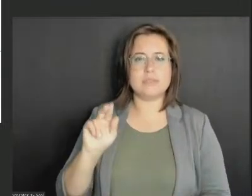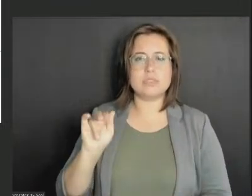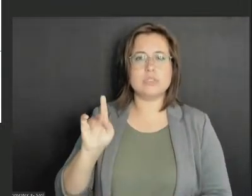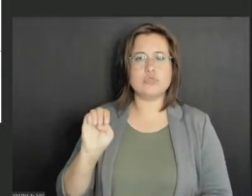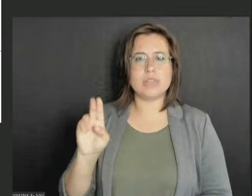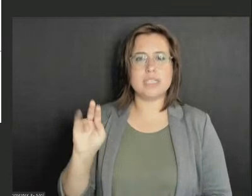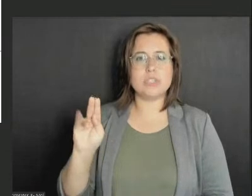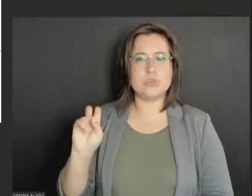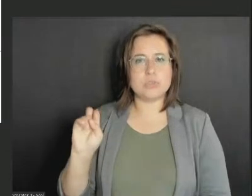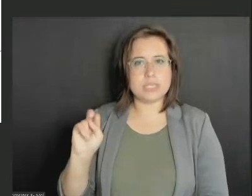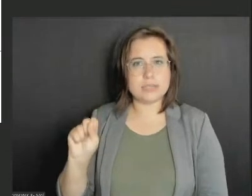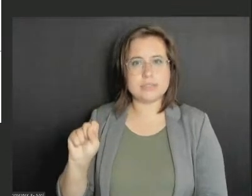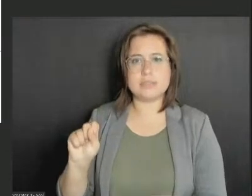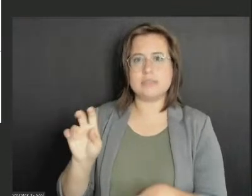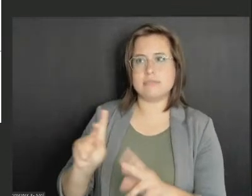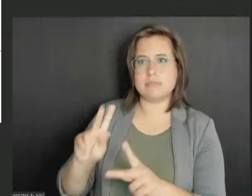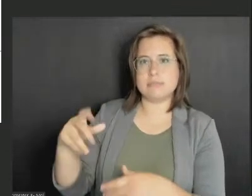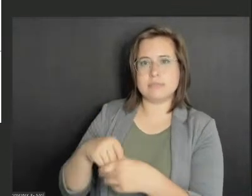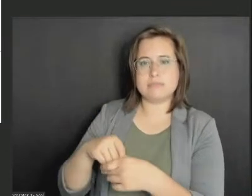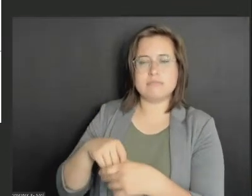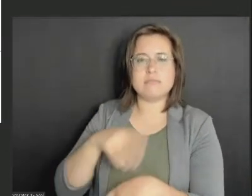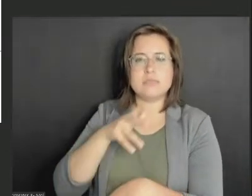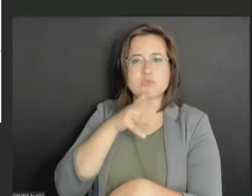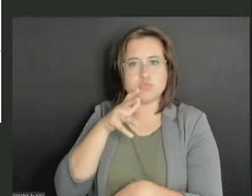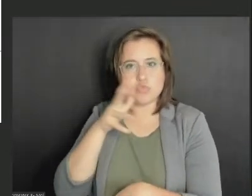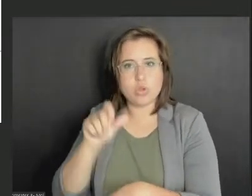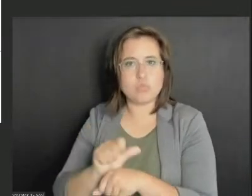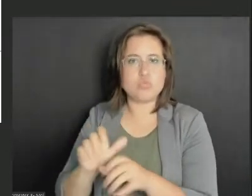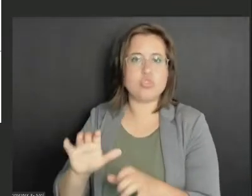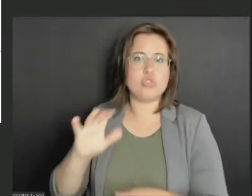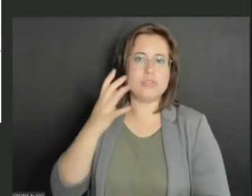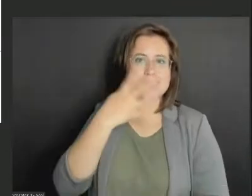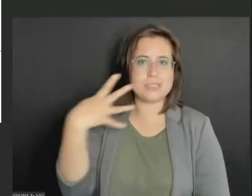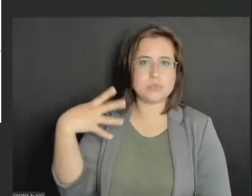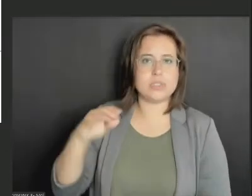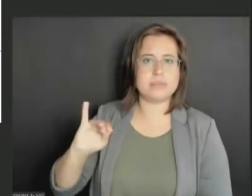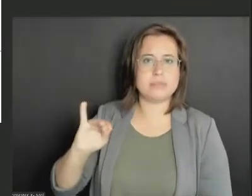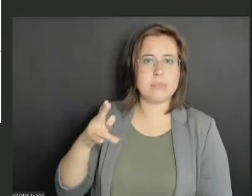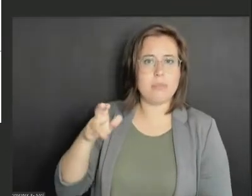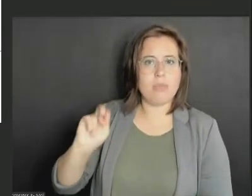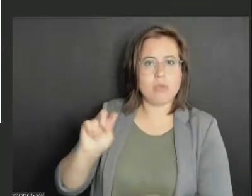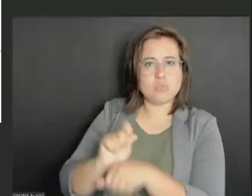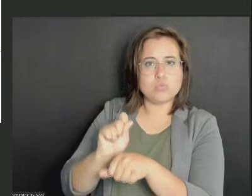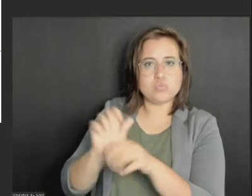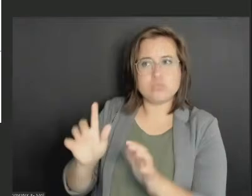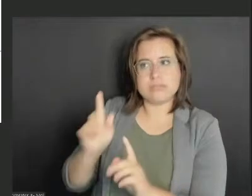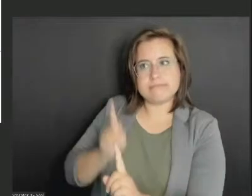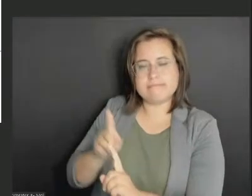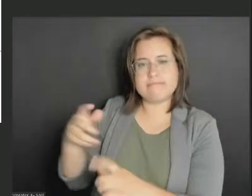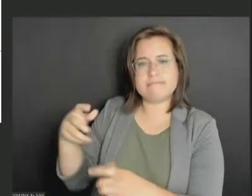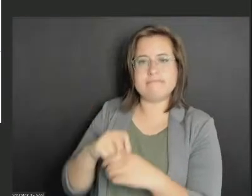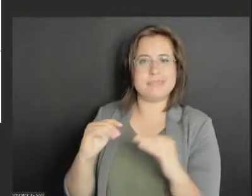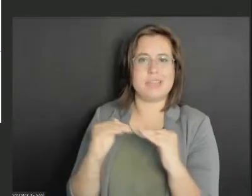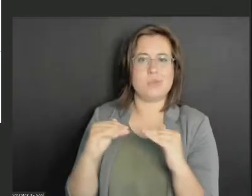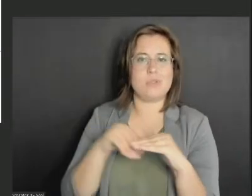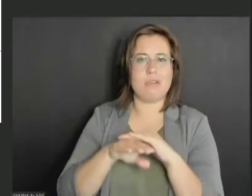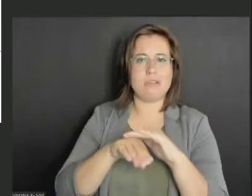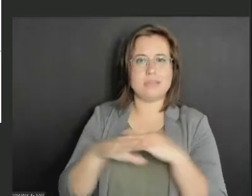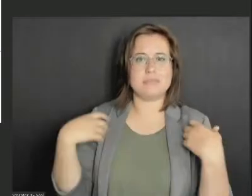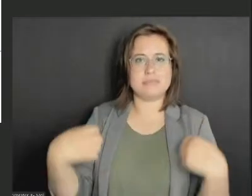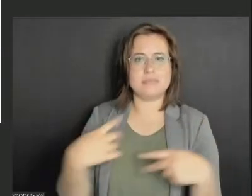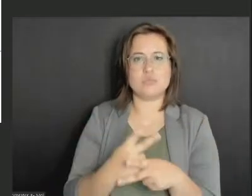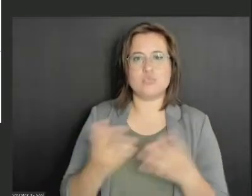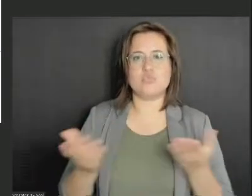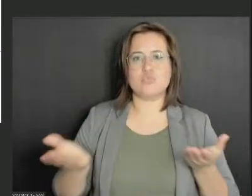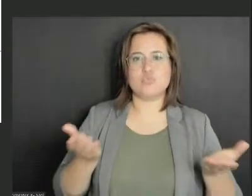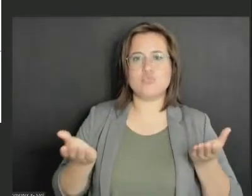frontline and essential workers, immigrant and migrant workers, in order to improve equitable access to healthcare services and inclusion in